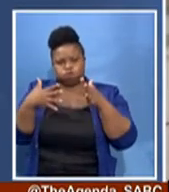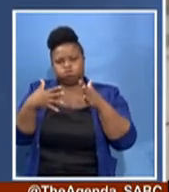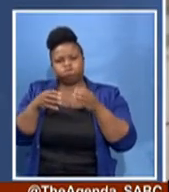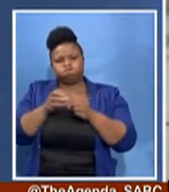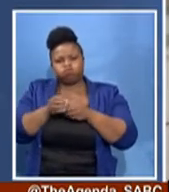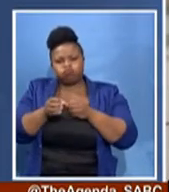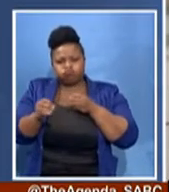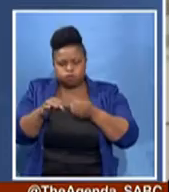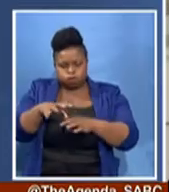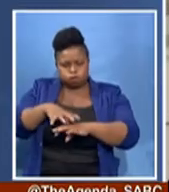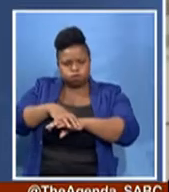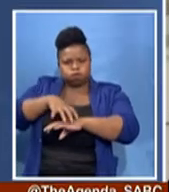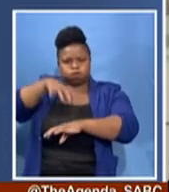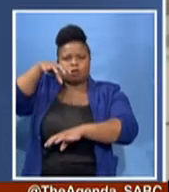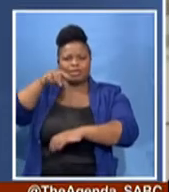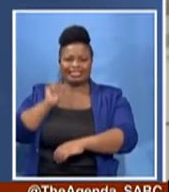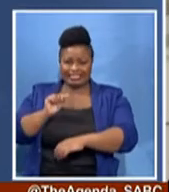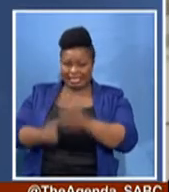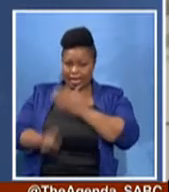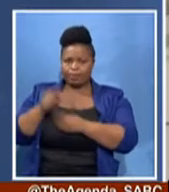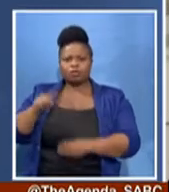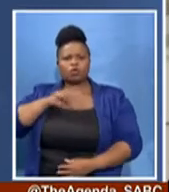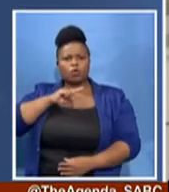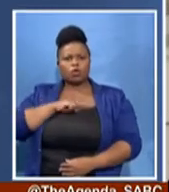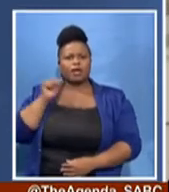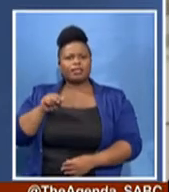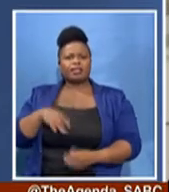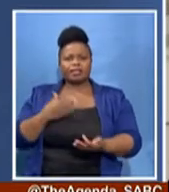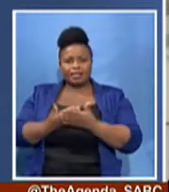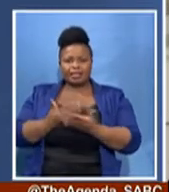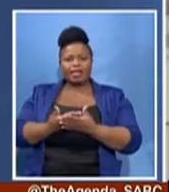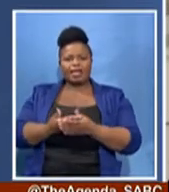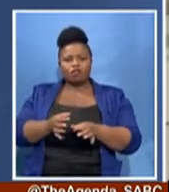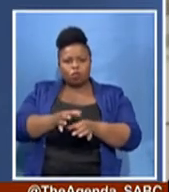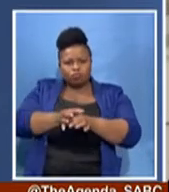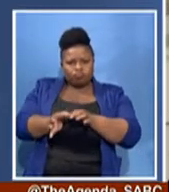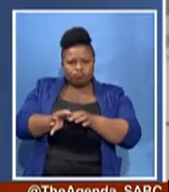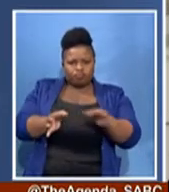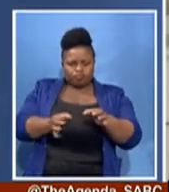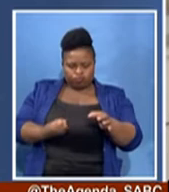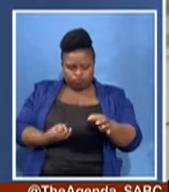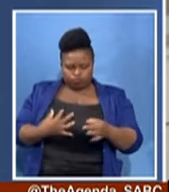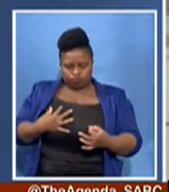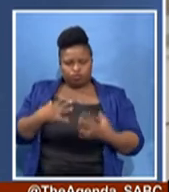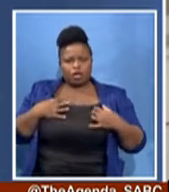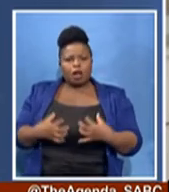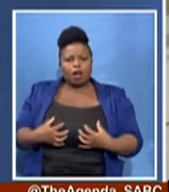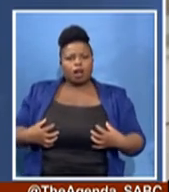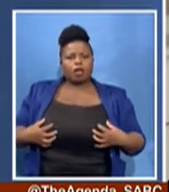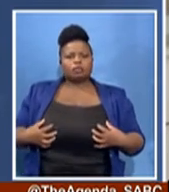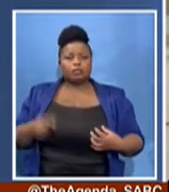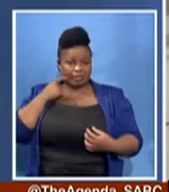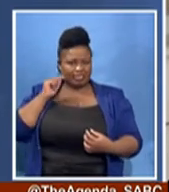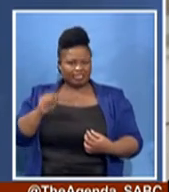clots is that little pieces can break off, and they can particularly go to the lungs, and there people will present with shortness of breath, chest